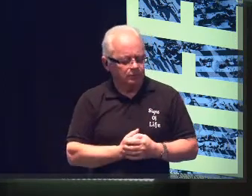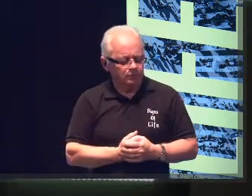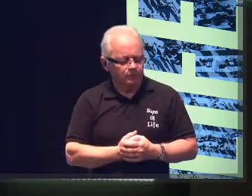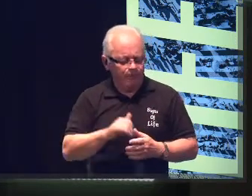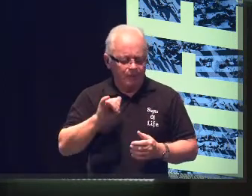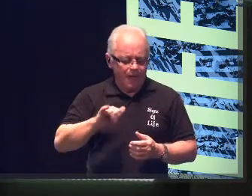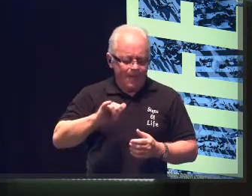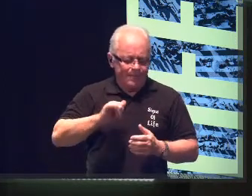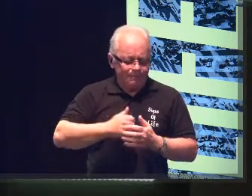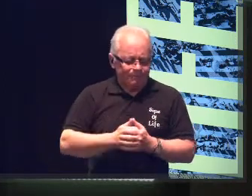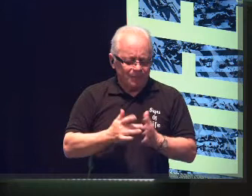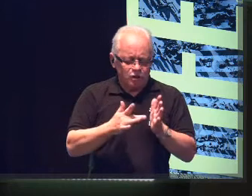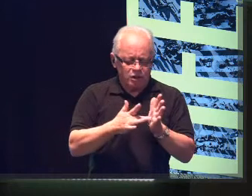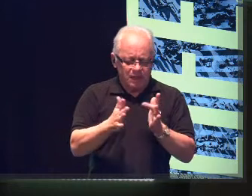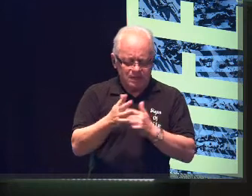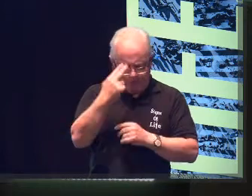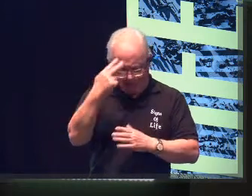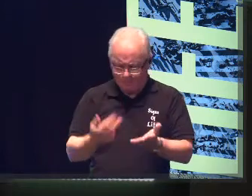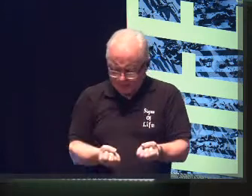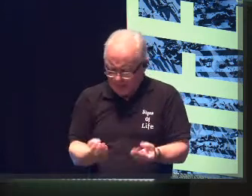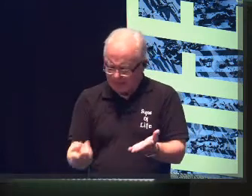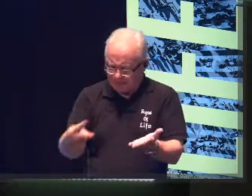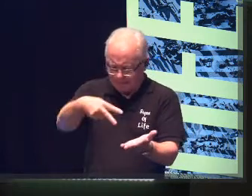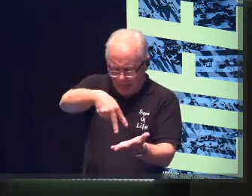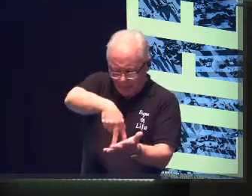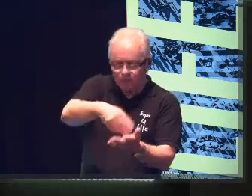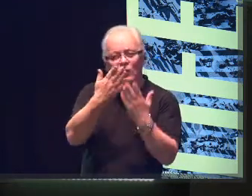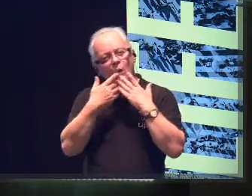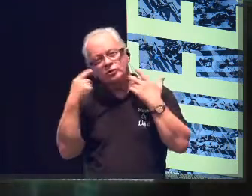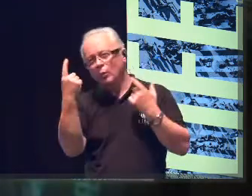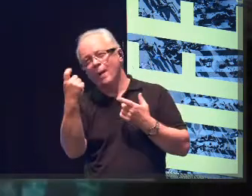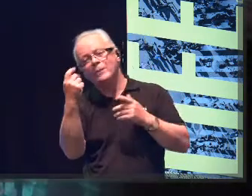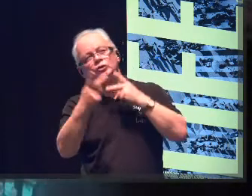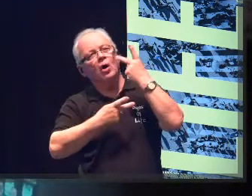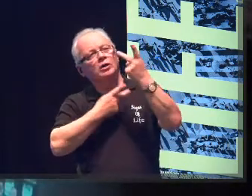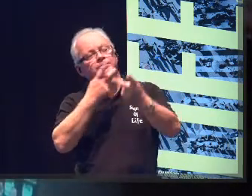Yeah. In Jesus' name. Let's stand. So we just go into worship for one more.